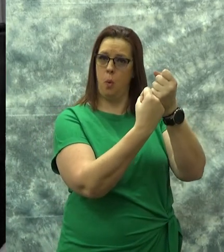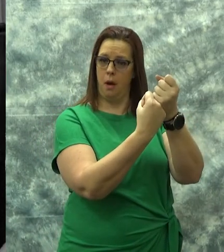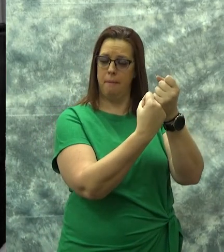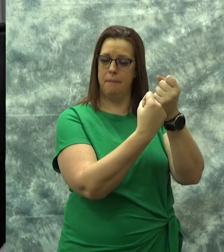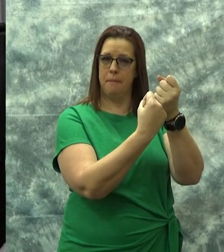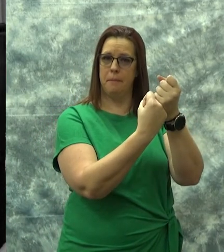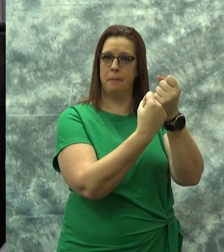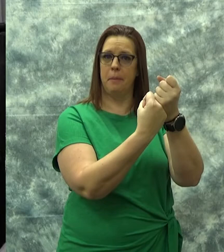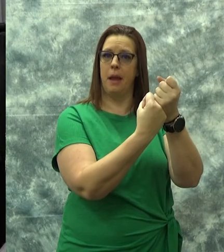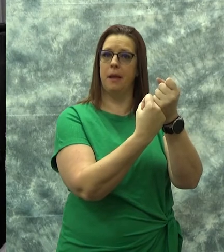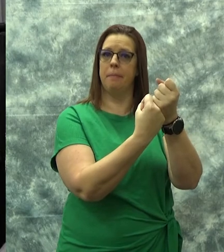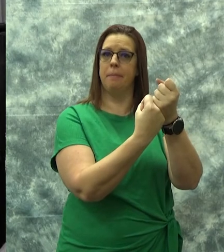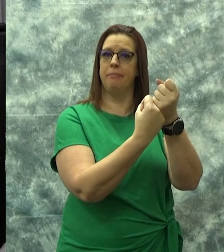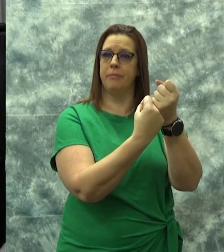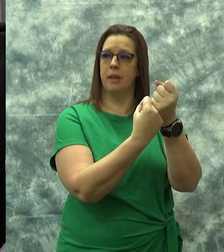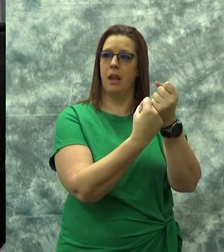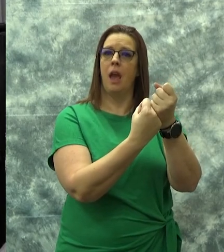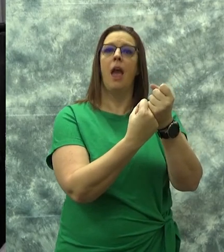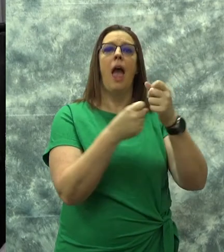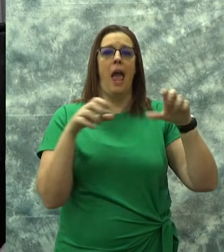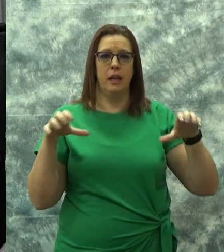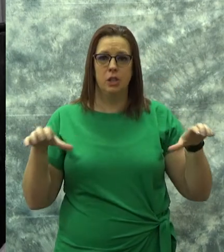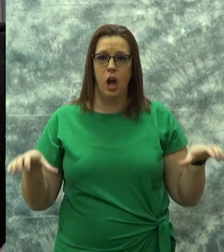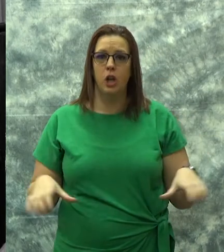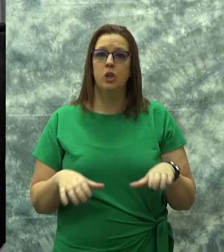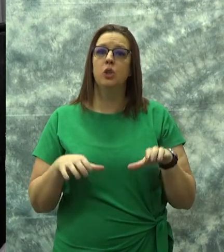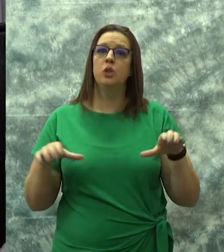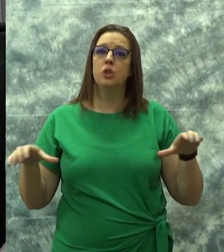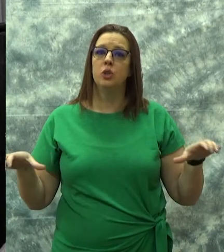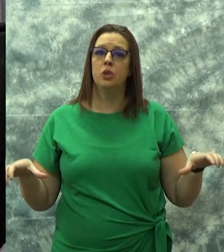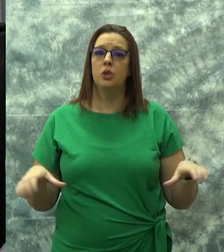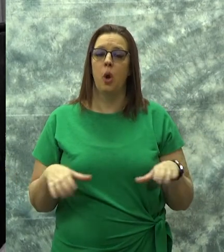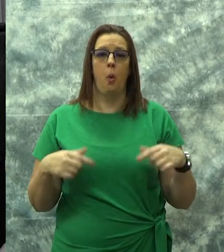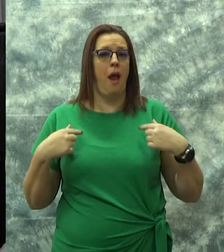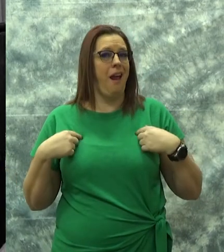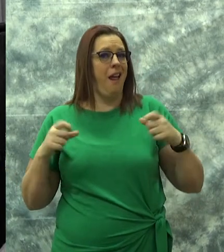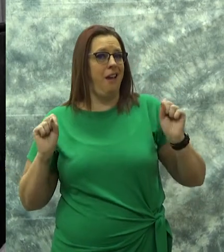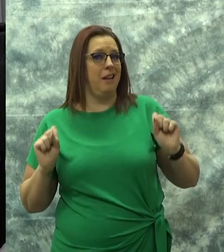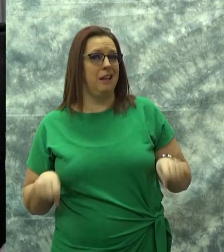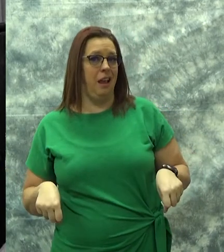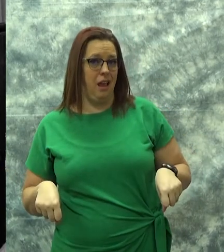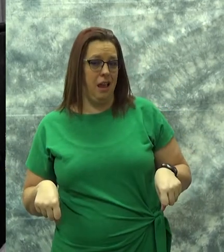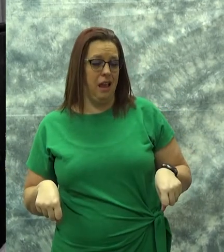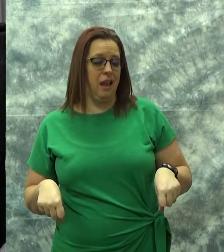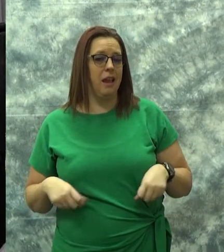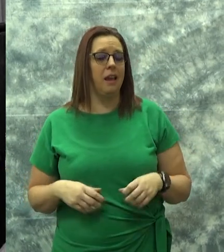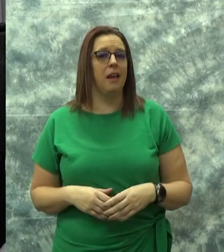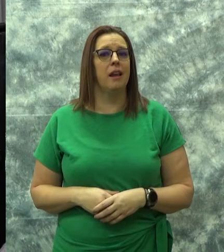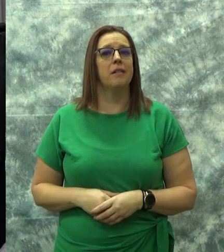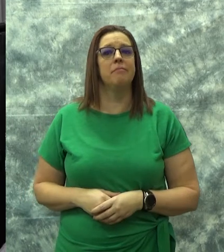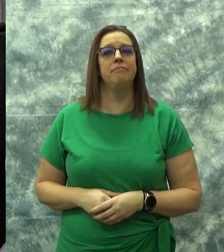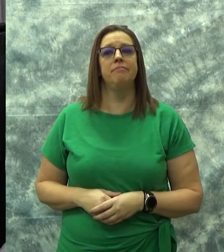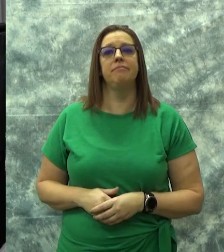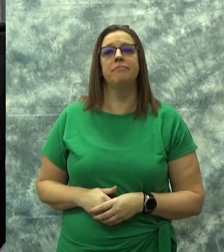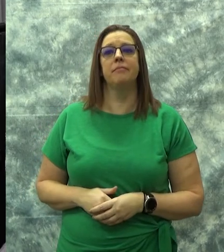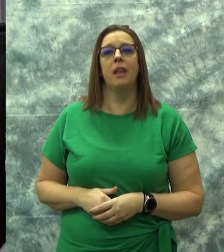you up and do what I can do.